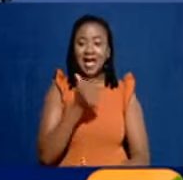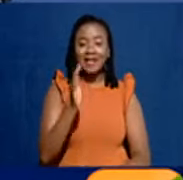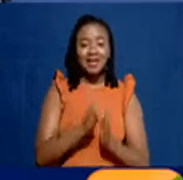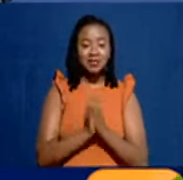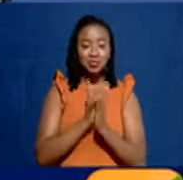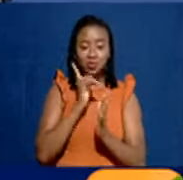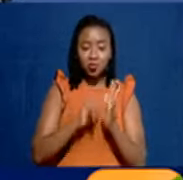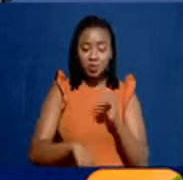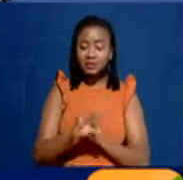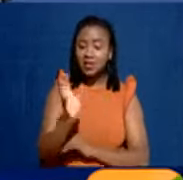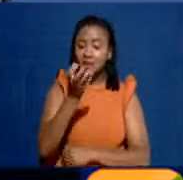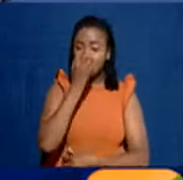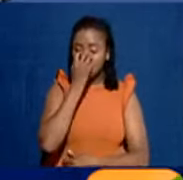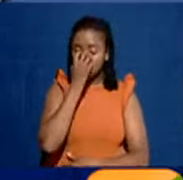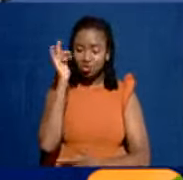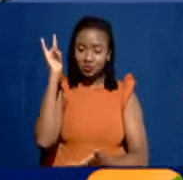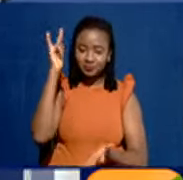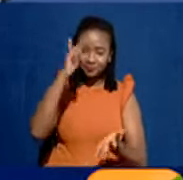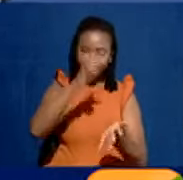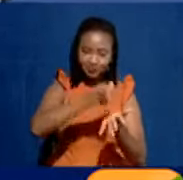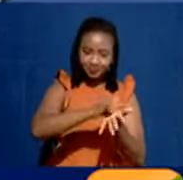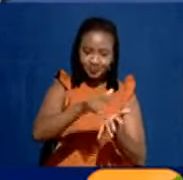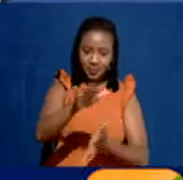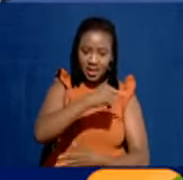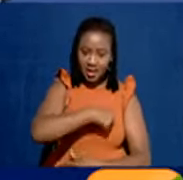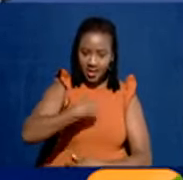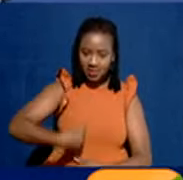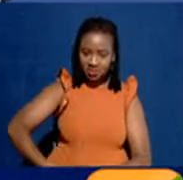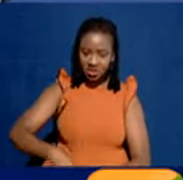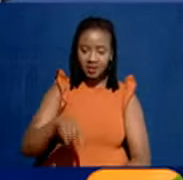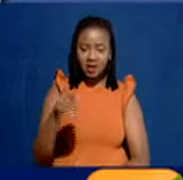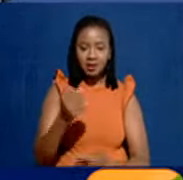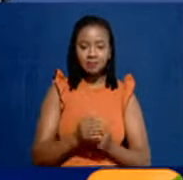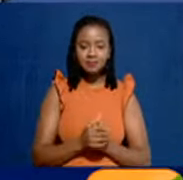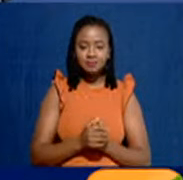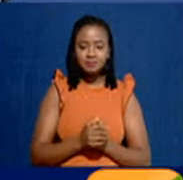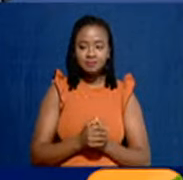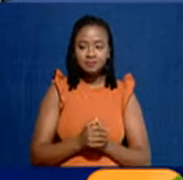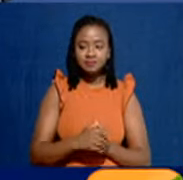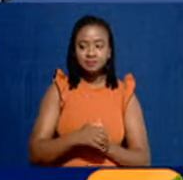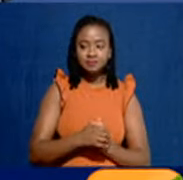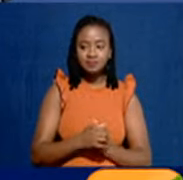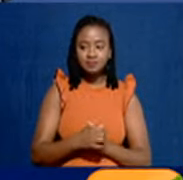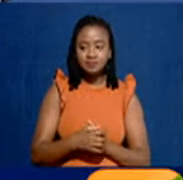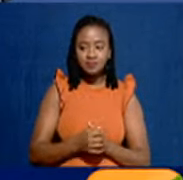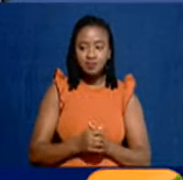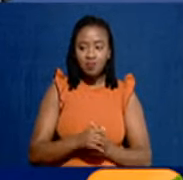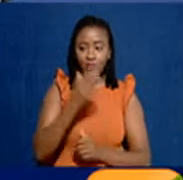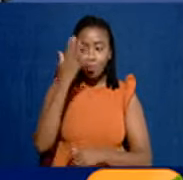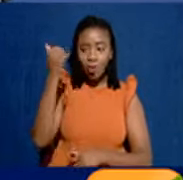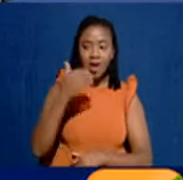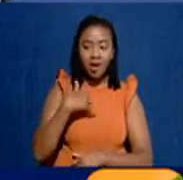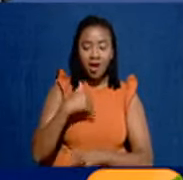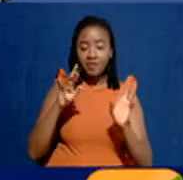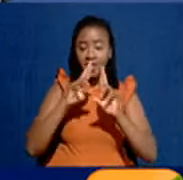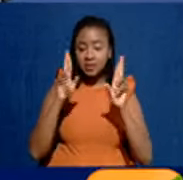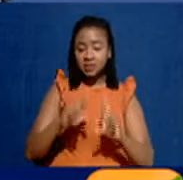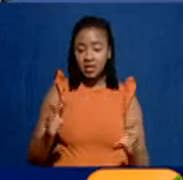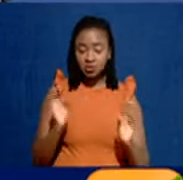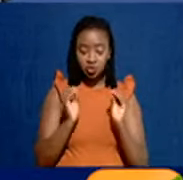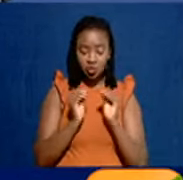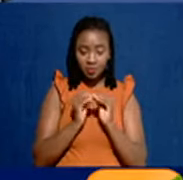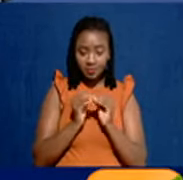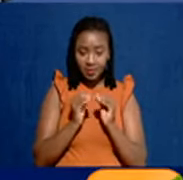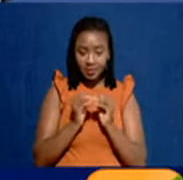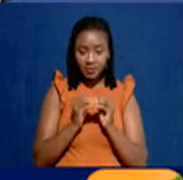President William Ruto has arrived in Beijing to participate in the third Belt and Road Summit for International Cooperation in the